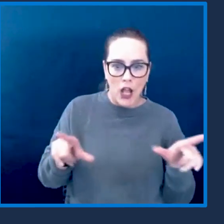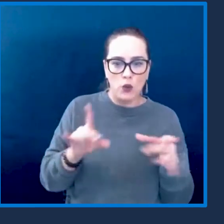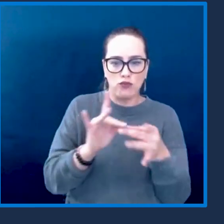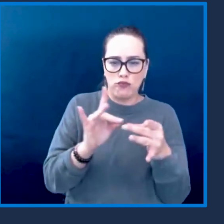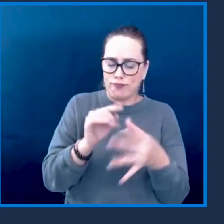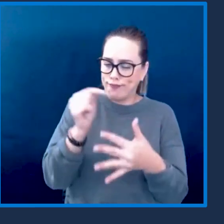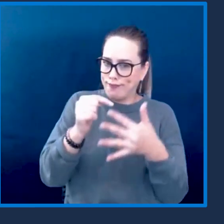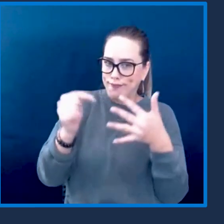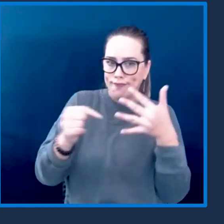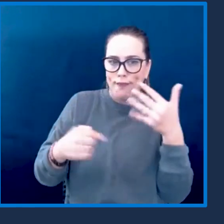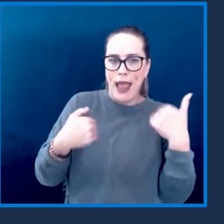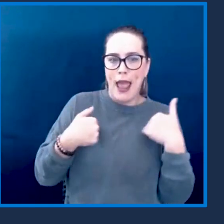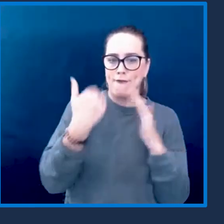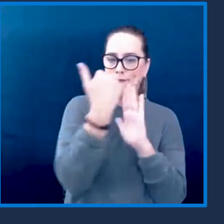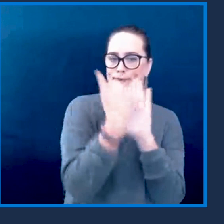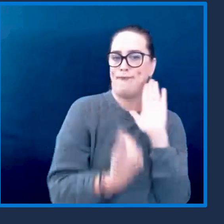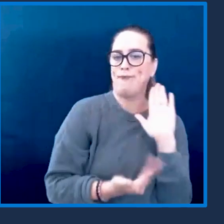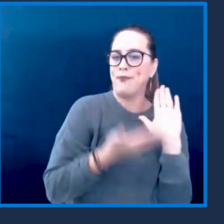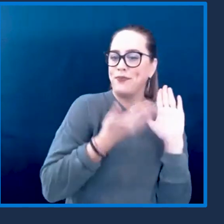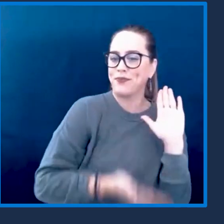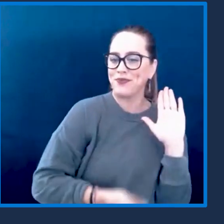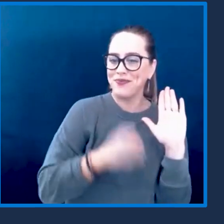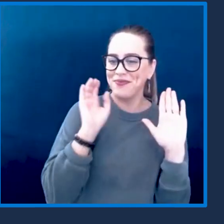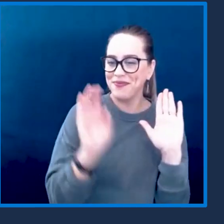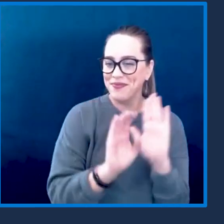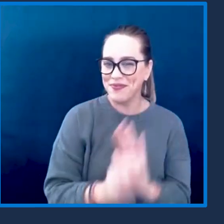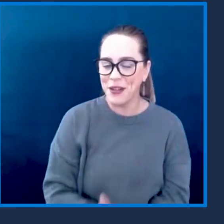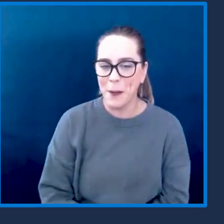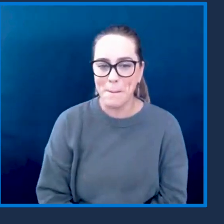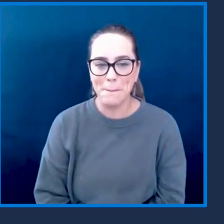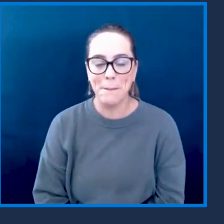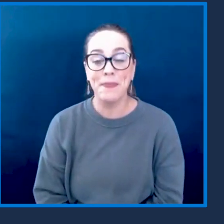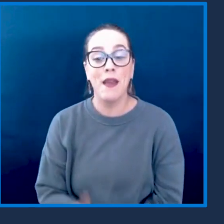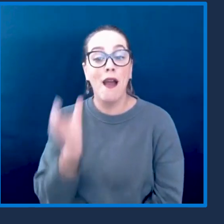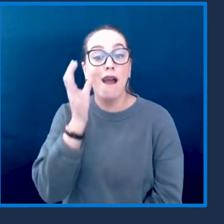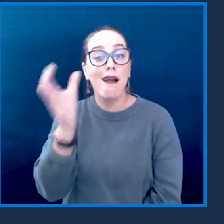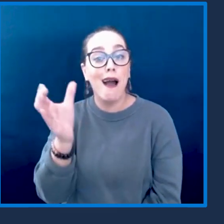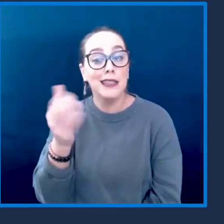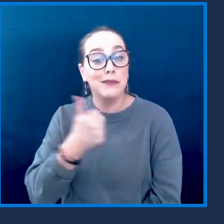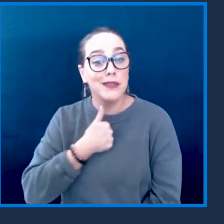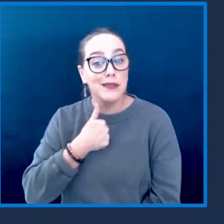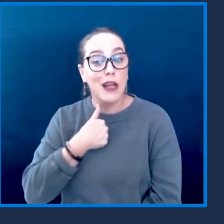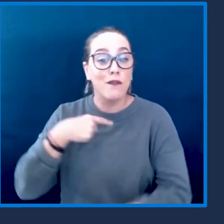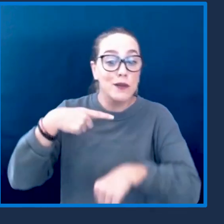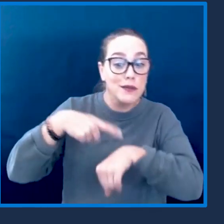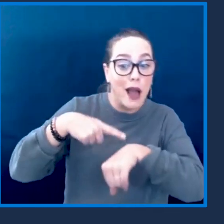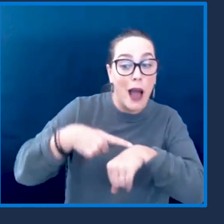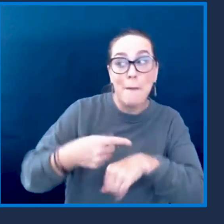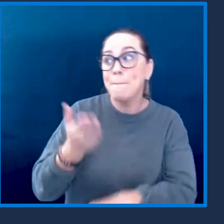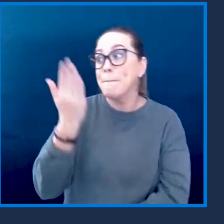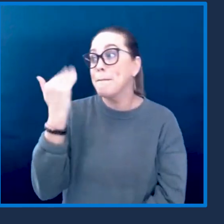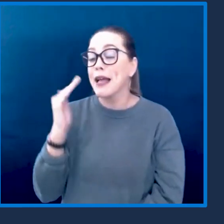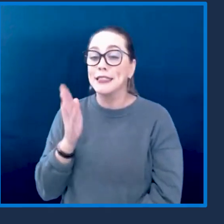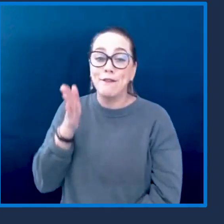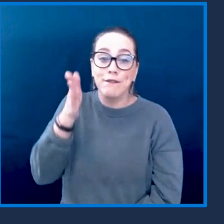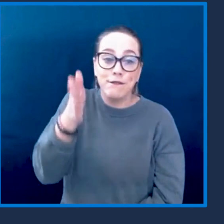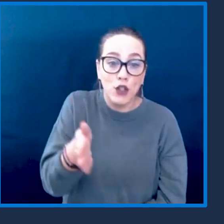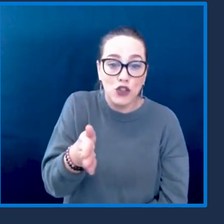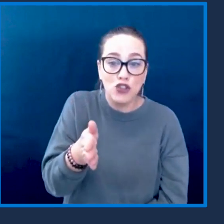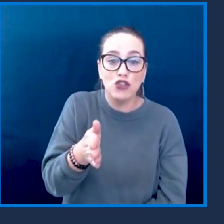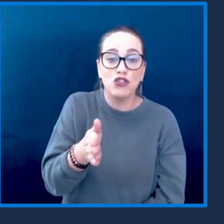manners, friendship, leadership, cleanliness, modesty, beauty, concepts of self and time, past and future, fairness and